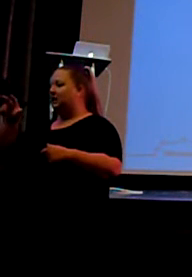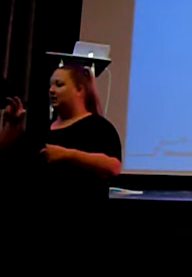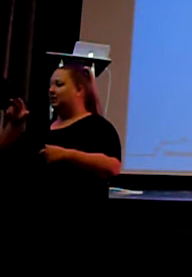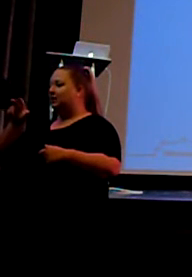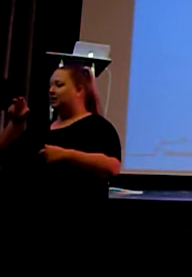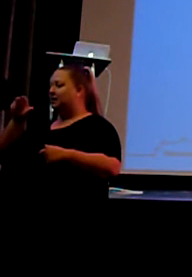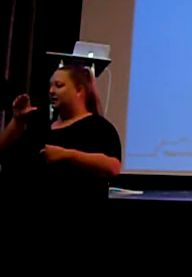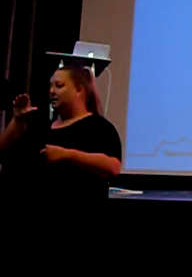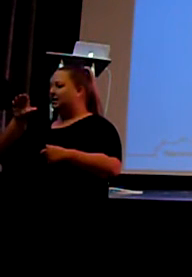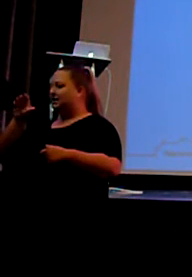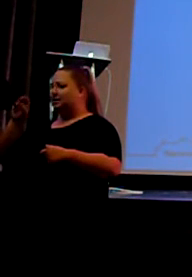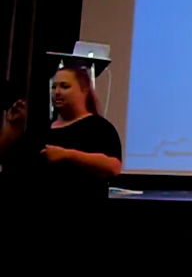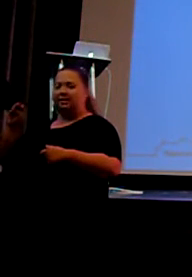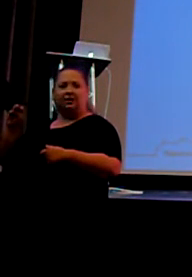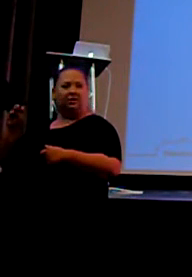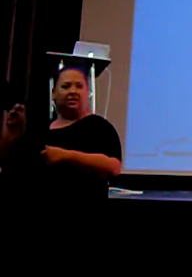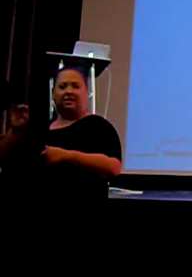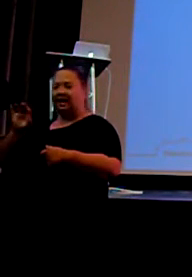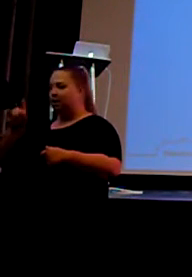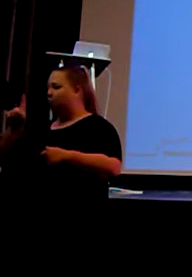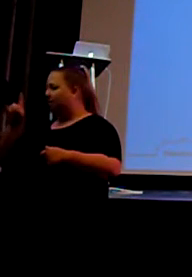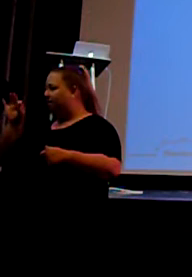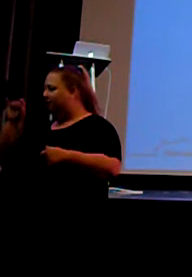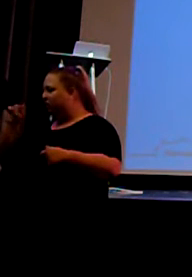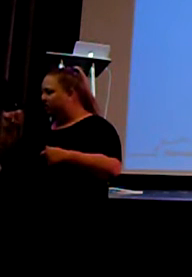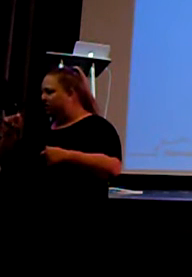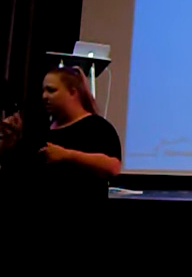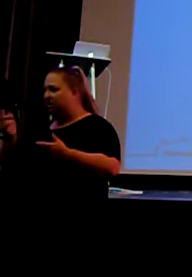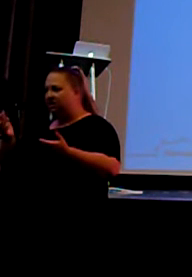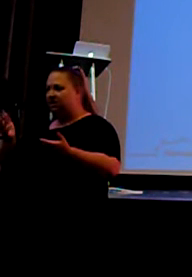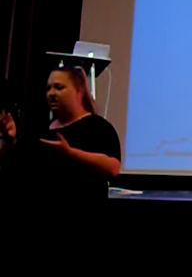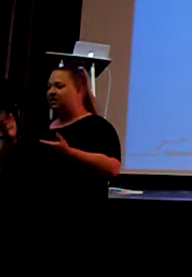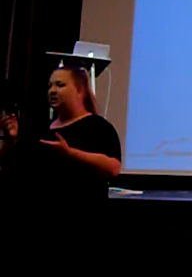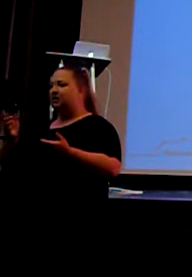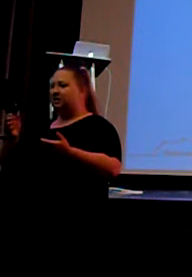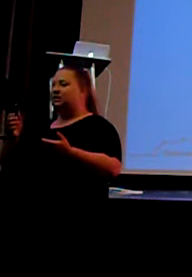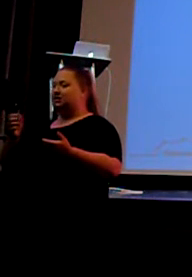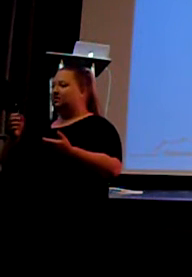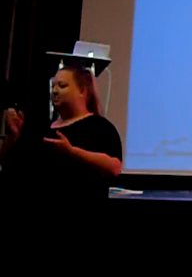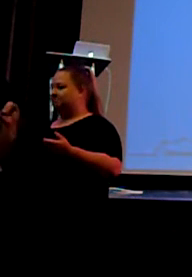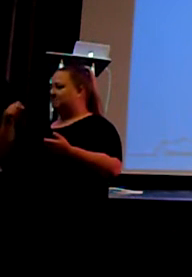What's that, about a foot? Yes.